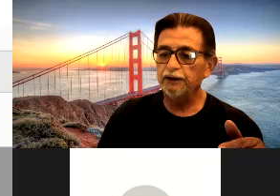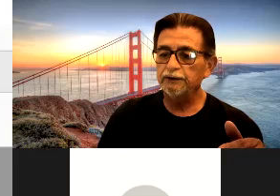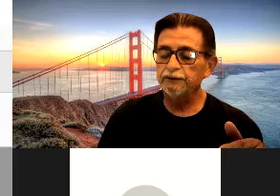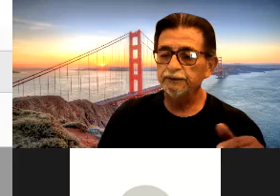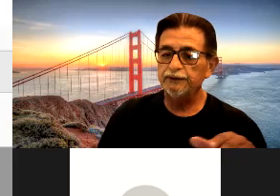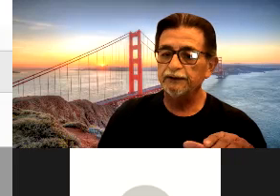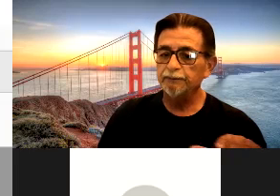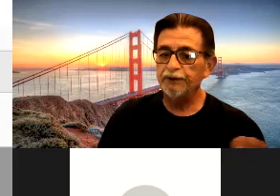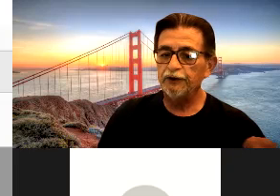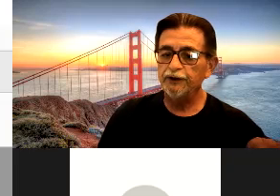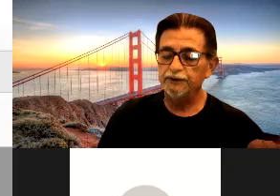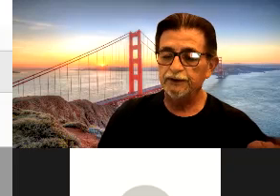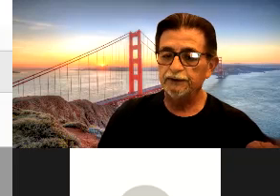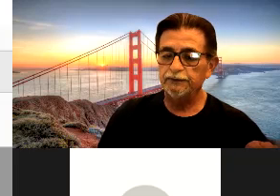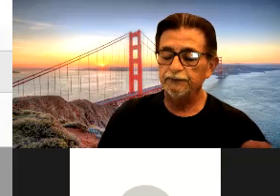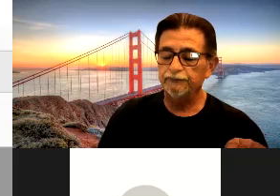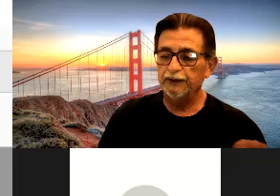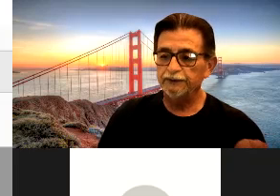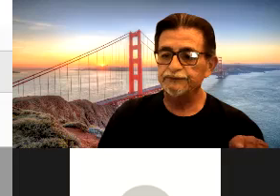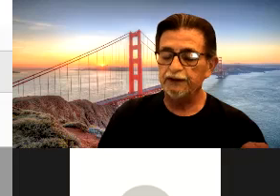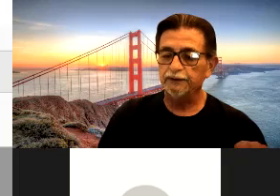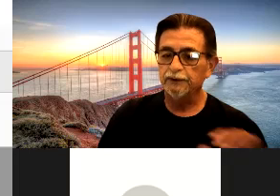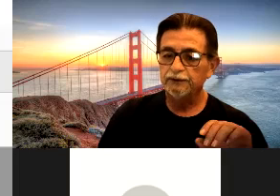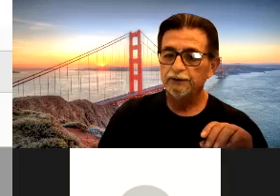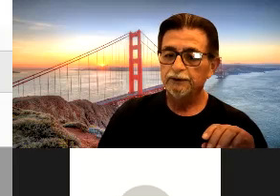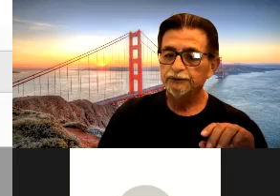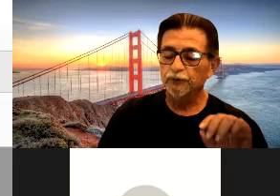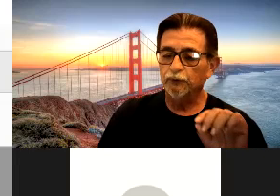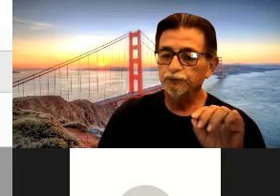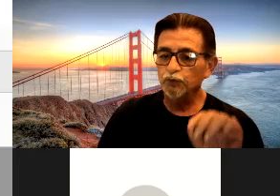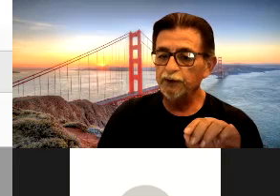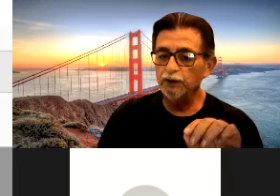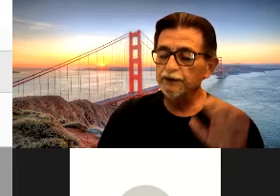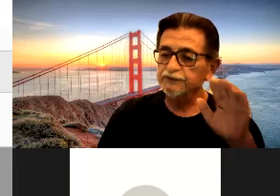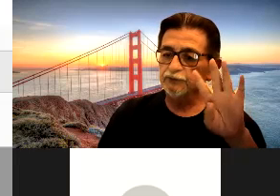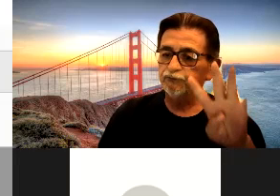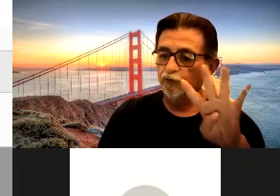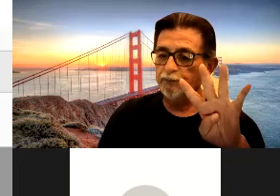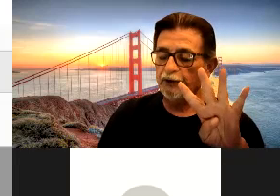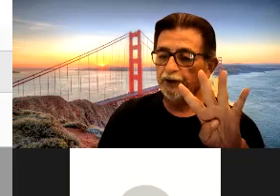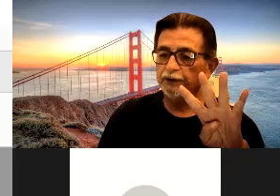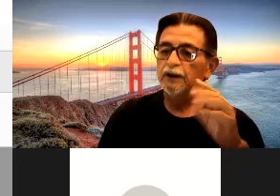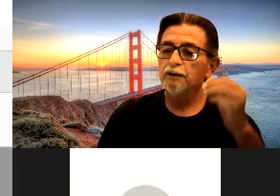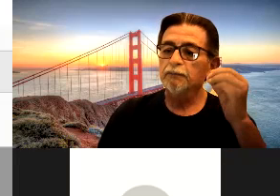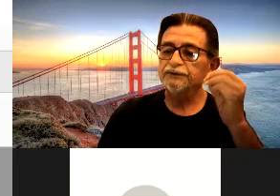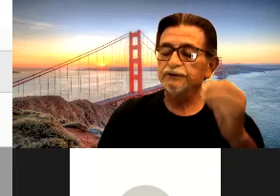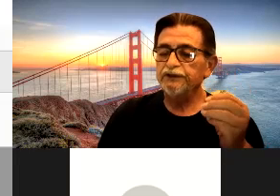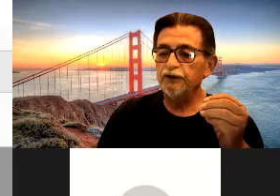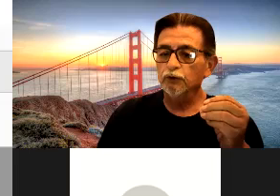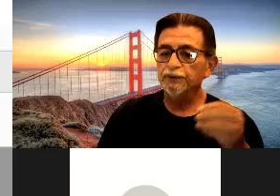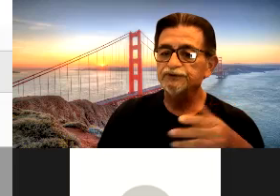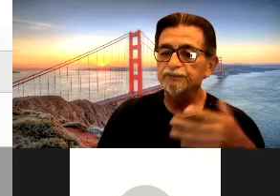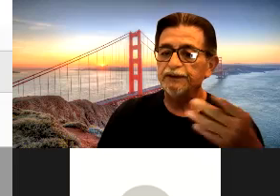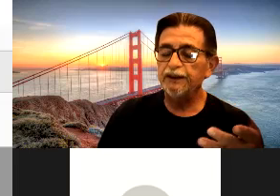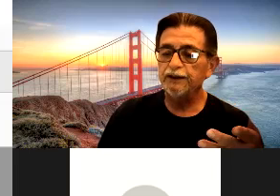level in than the period that it's in. So 21 is in the 4th period, but the